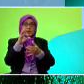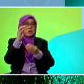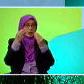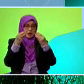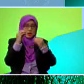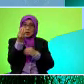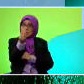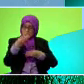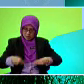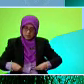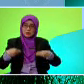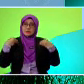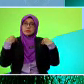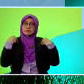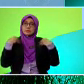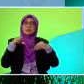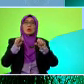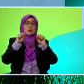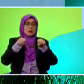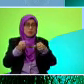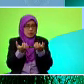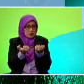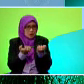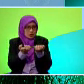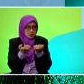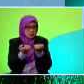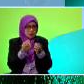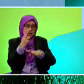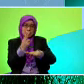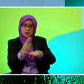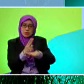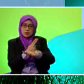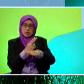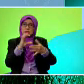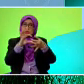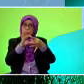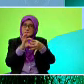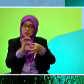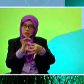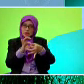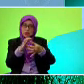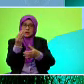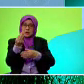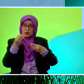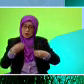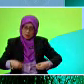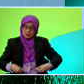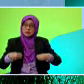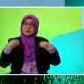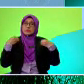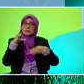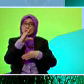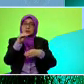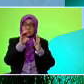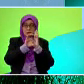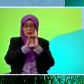The second one is to be able to explain the uses of microorganisms with examples. Okay. And last but